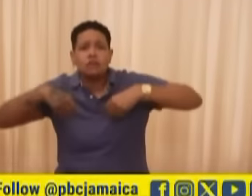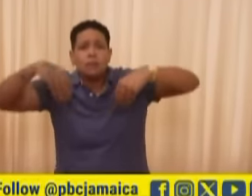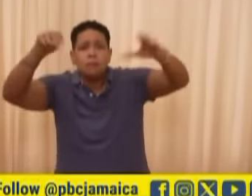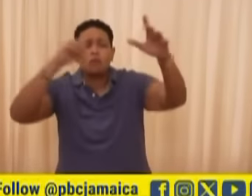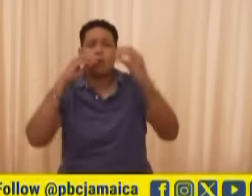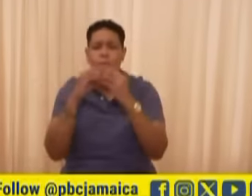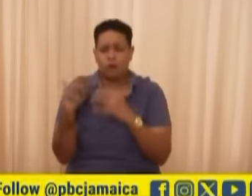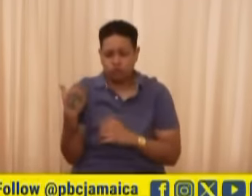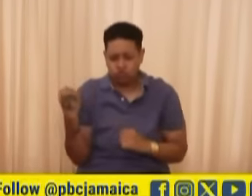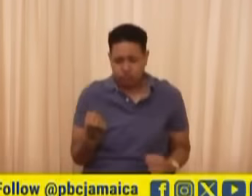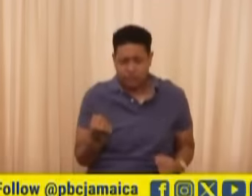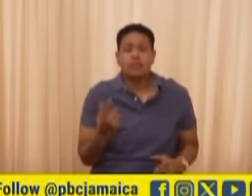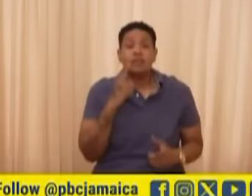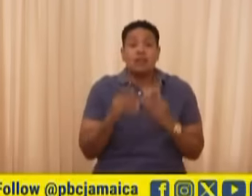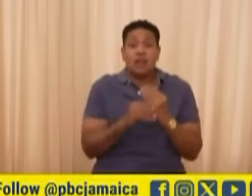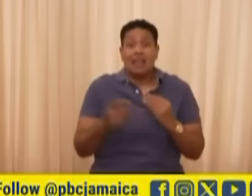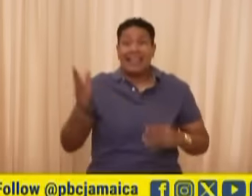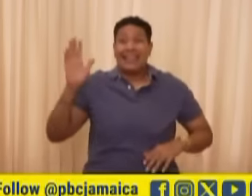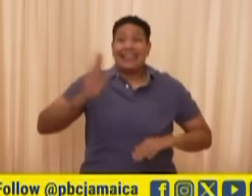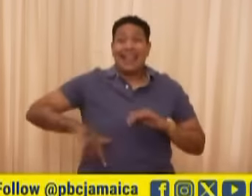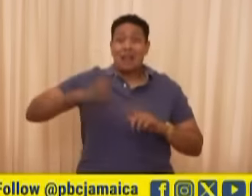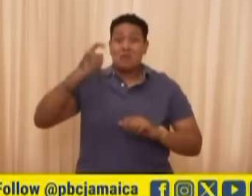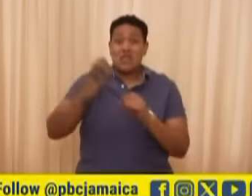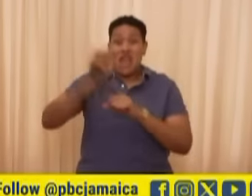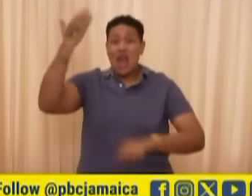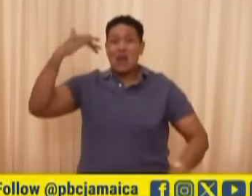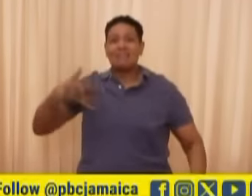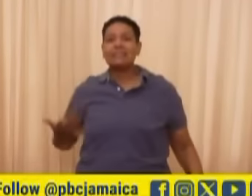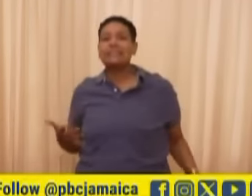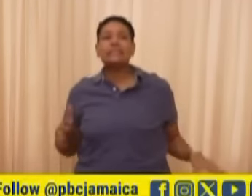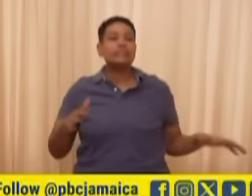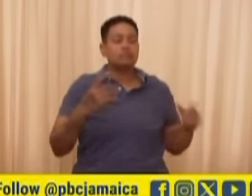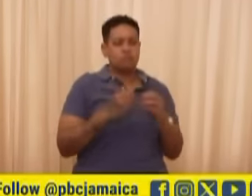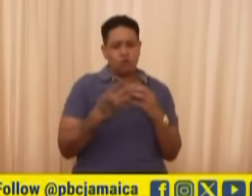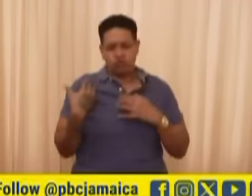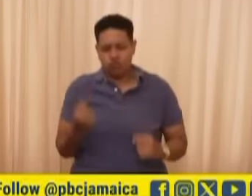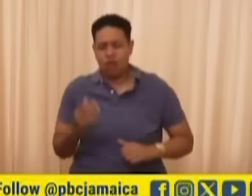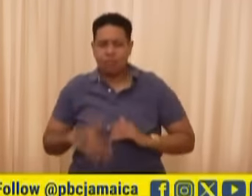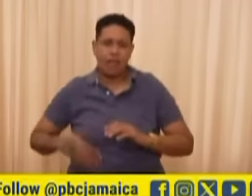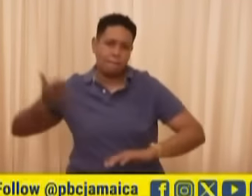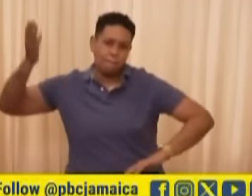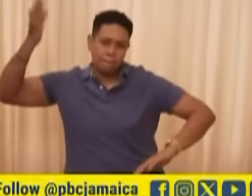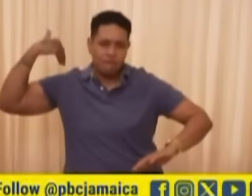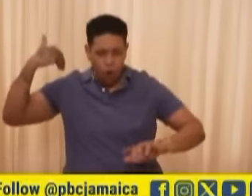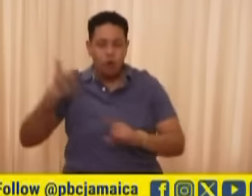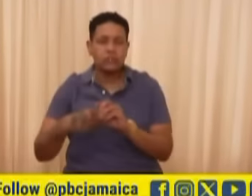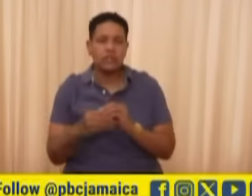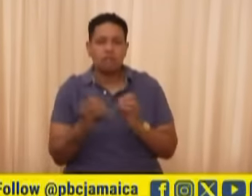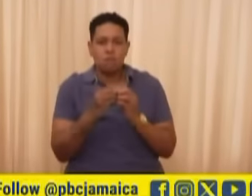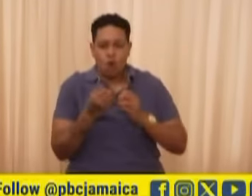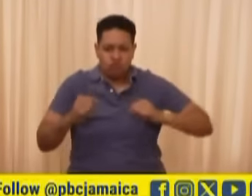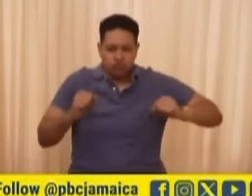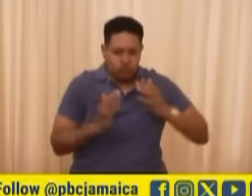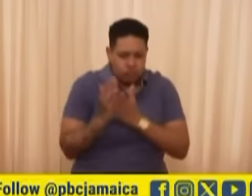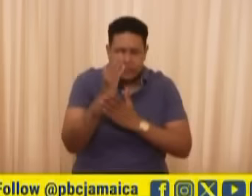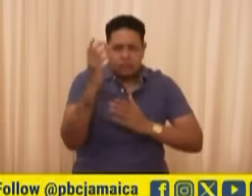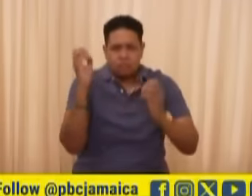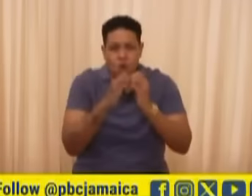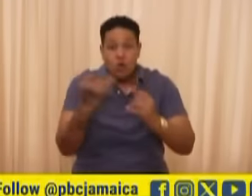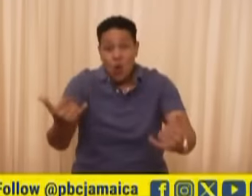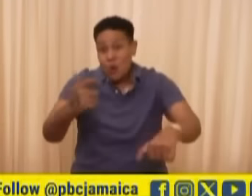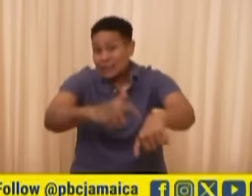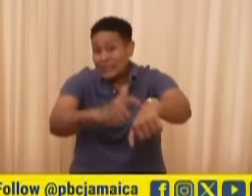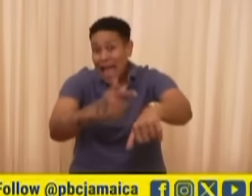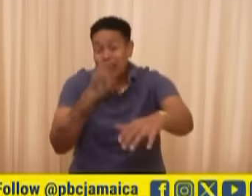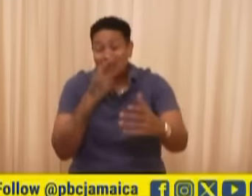more resilient, certainly than we were a year ago, and we will continue to build on that resilience. But now is the time, as we